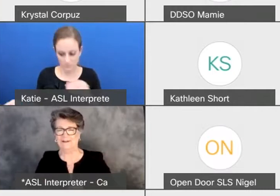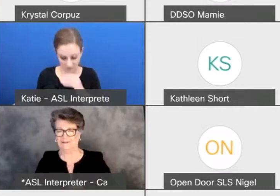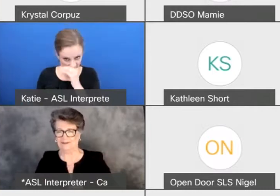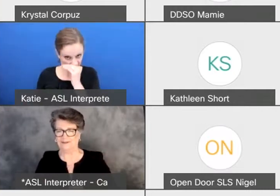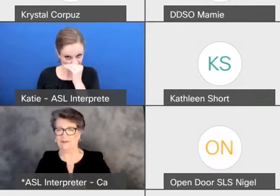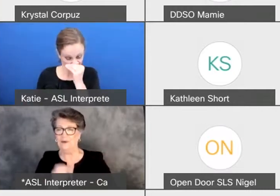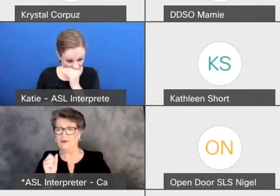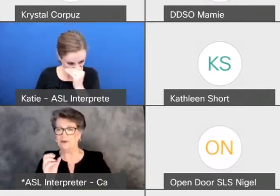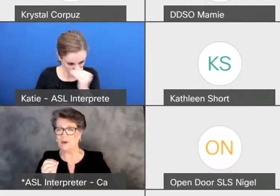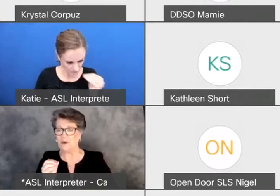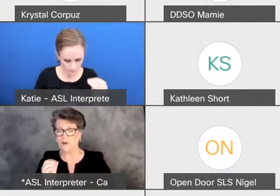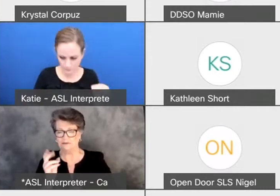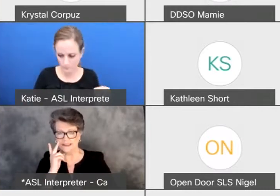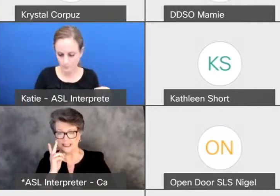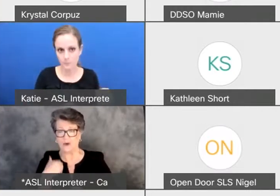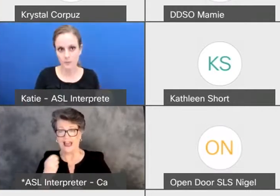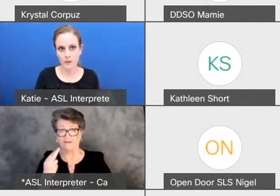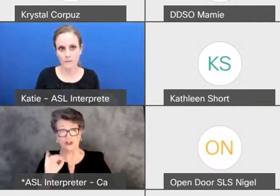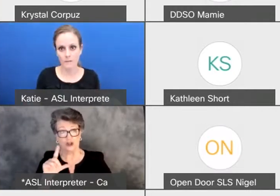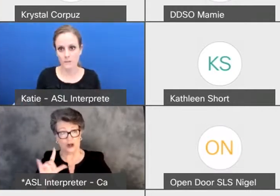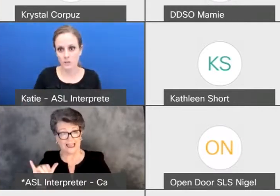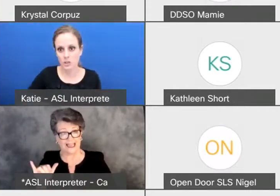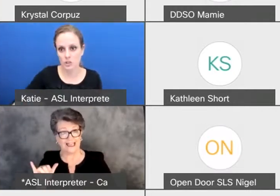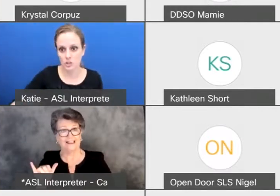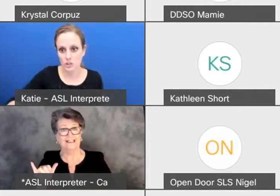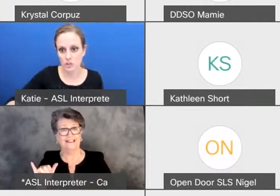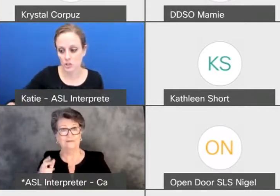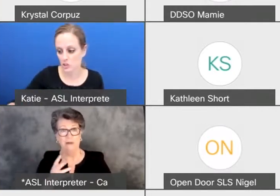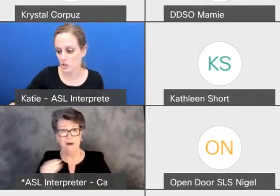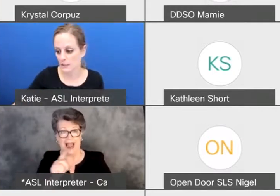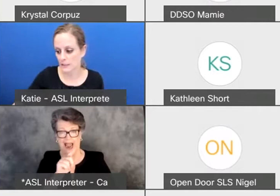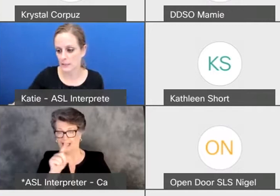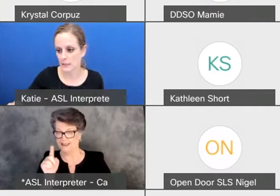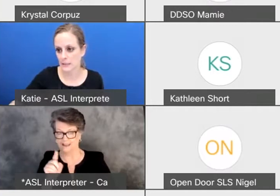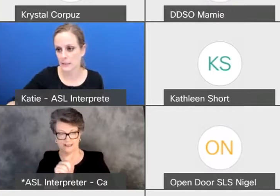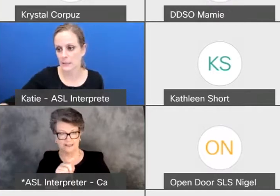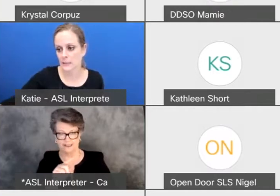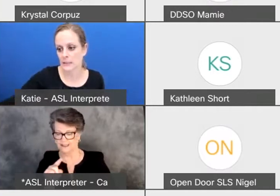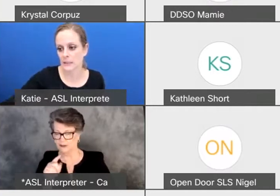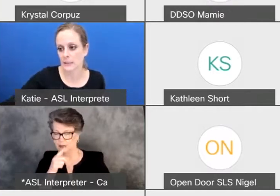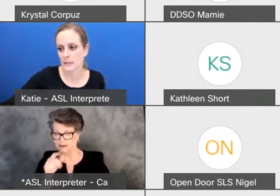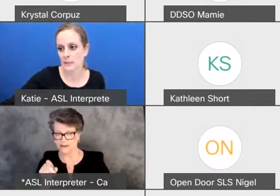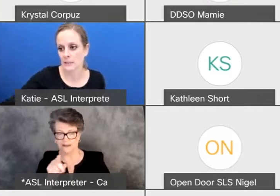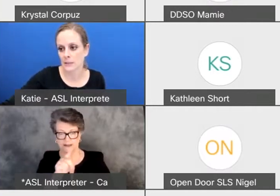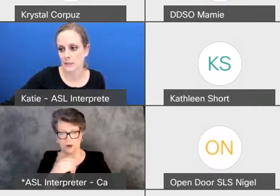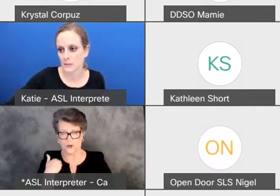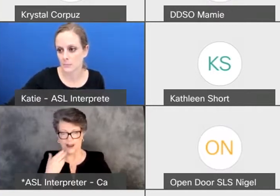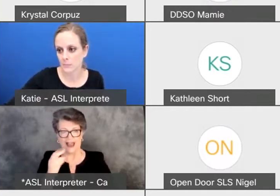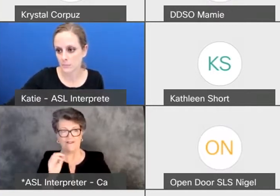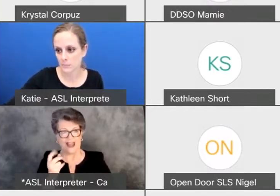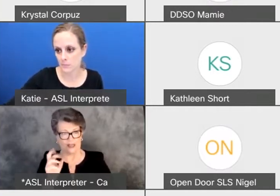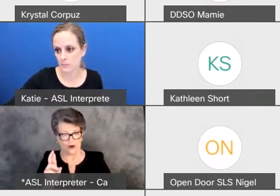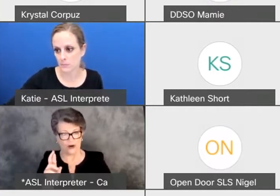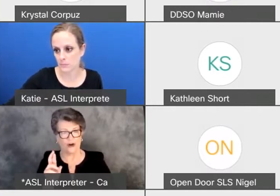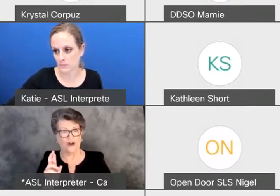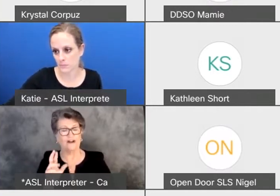So let's see here. We have Shirley, and let's see, we've got Heather, and we've